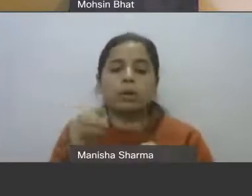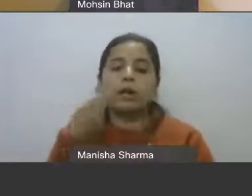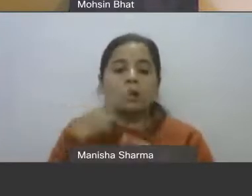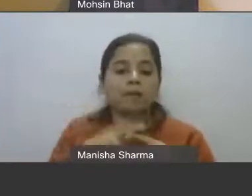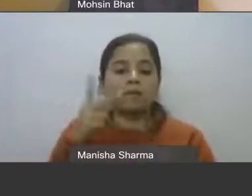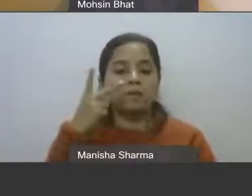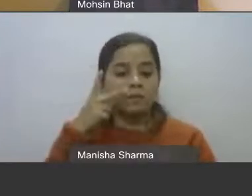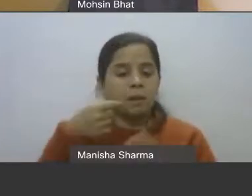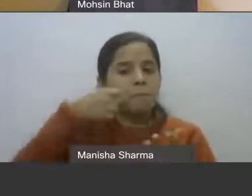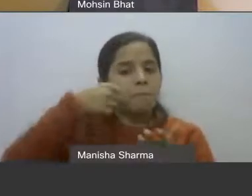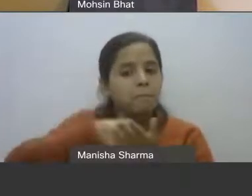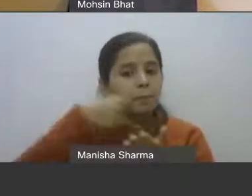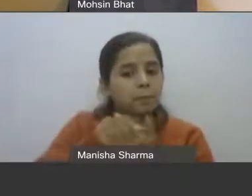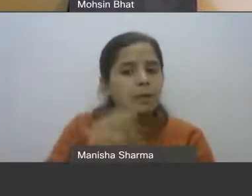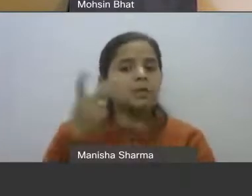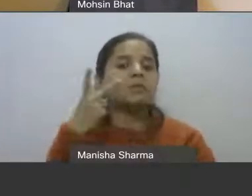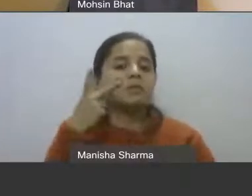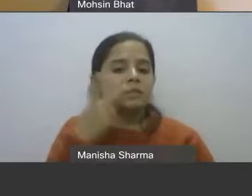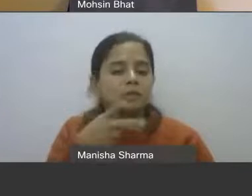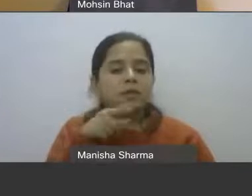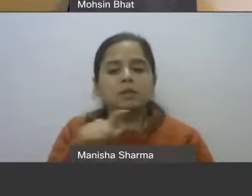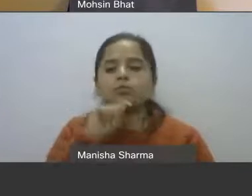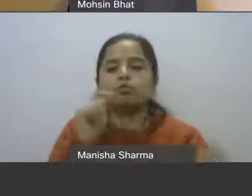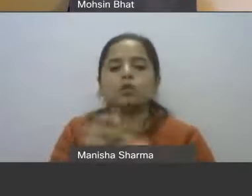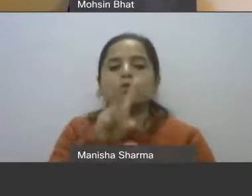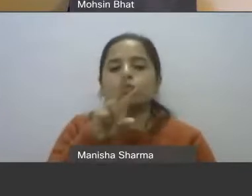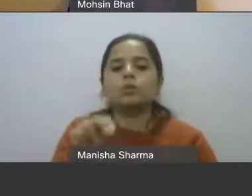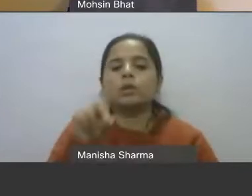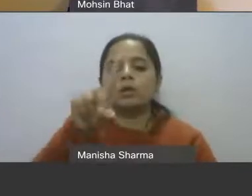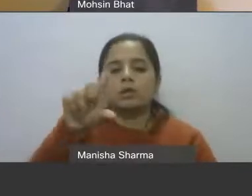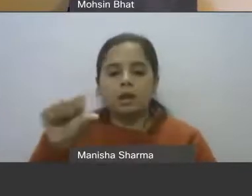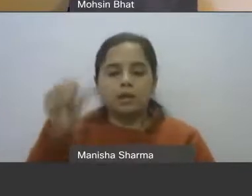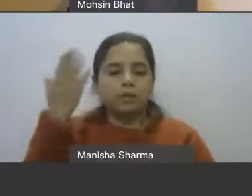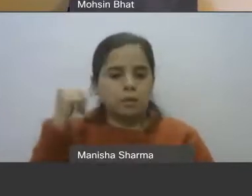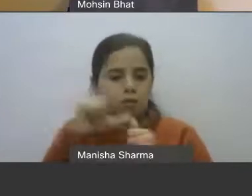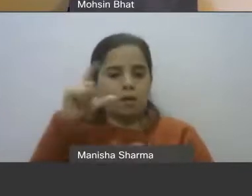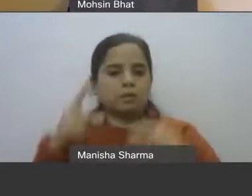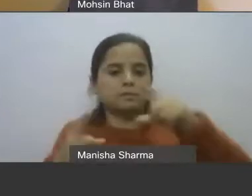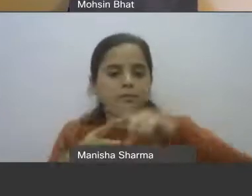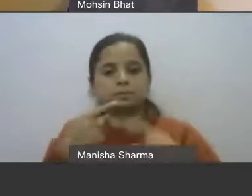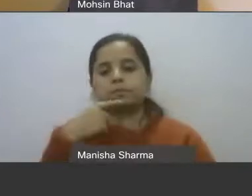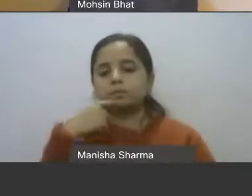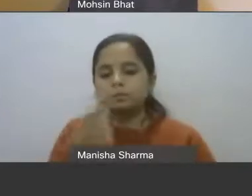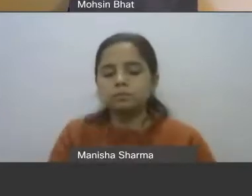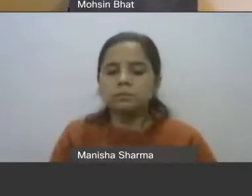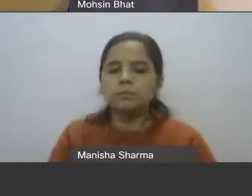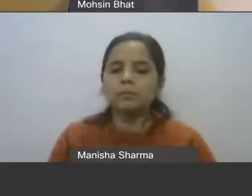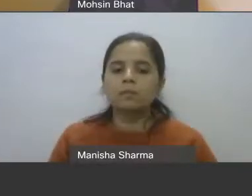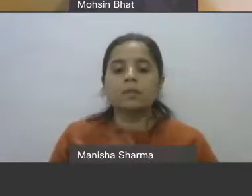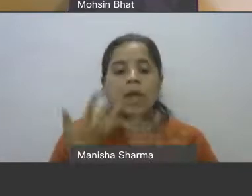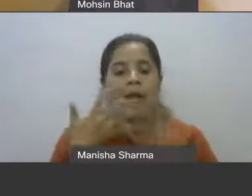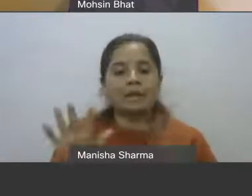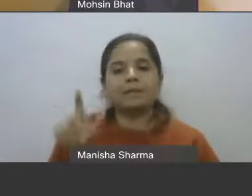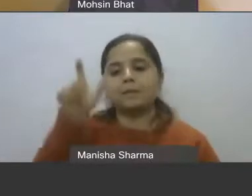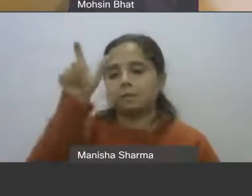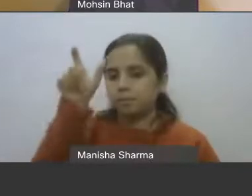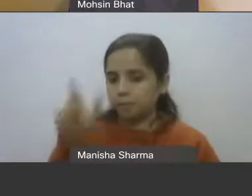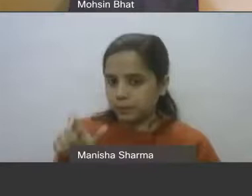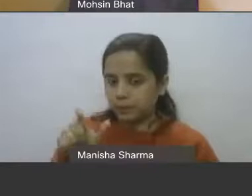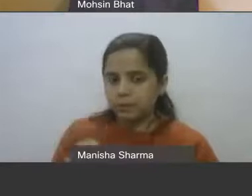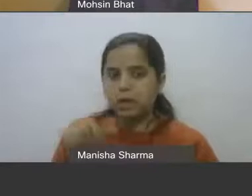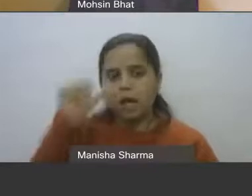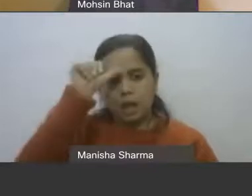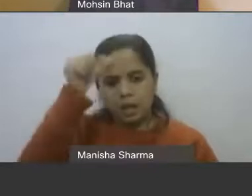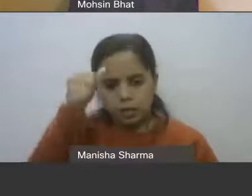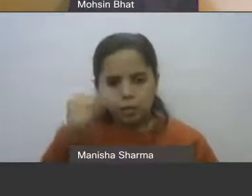back to the basics, and if we go to the Amendment Act of 2019, it says, and I read, provided that any person belonging to